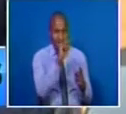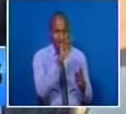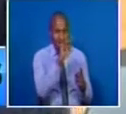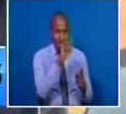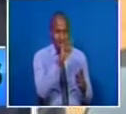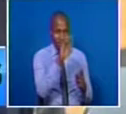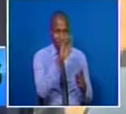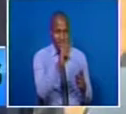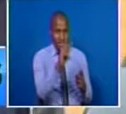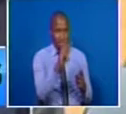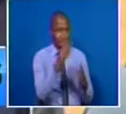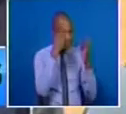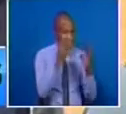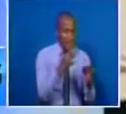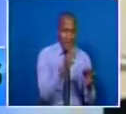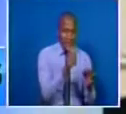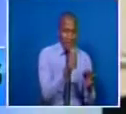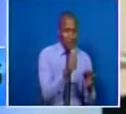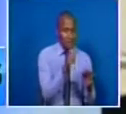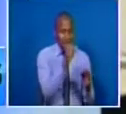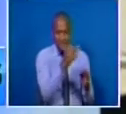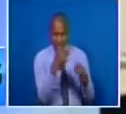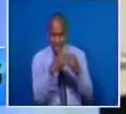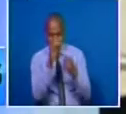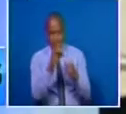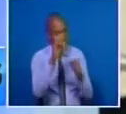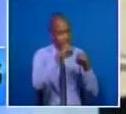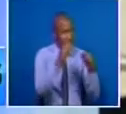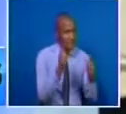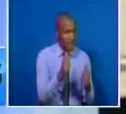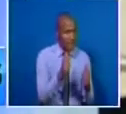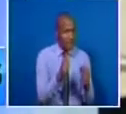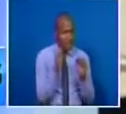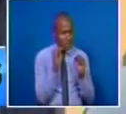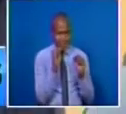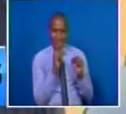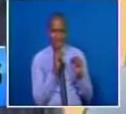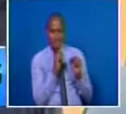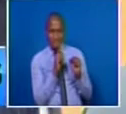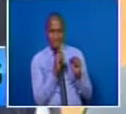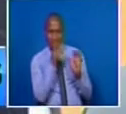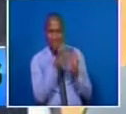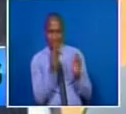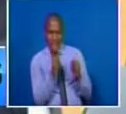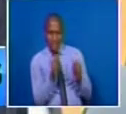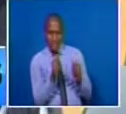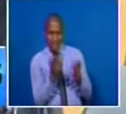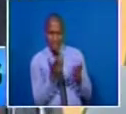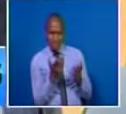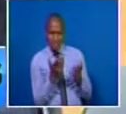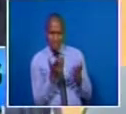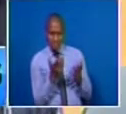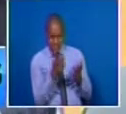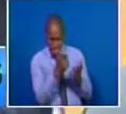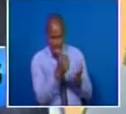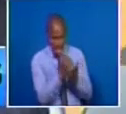the undecided vote is between 5% and 8%, according to all of them. These people will make a, will not vote for undecided on August 8th. They will vote for someone. Will this